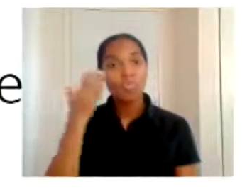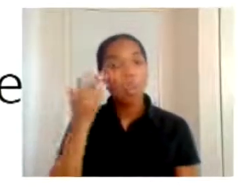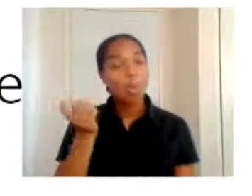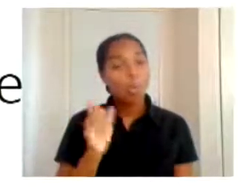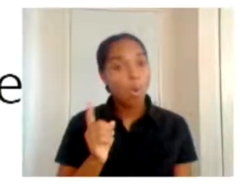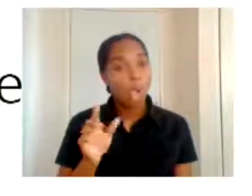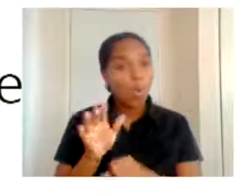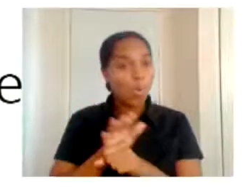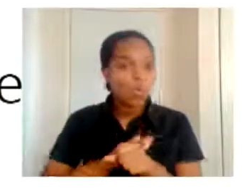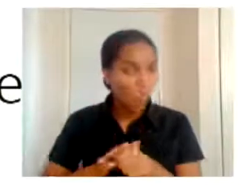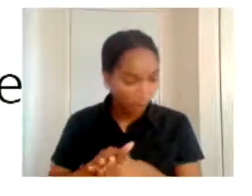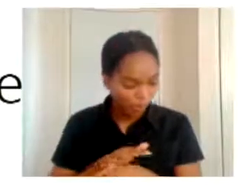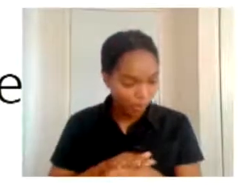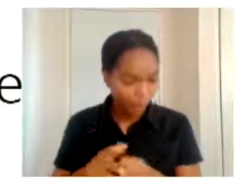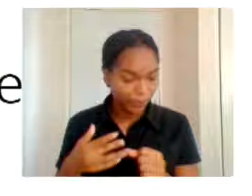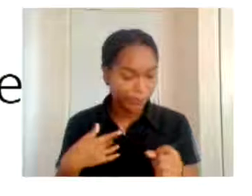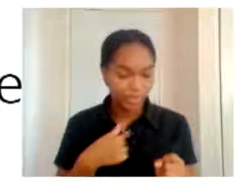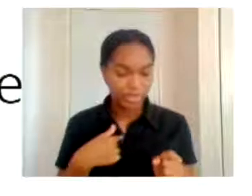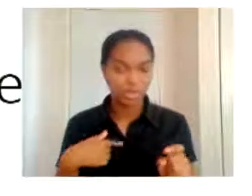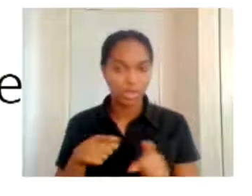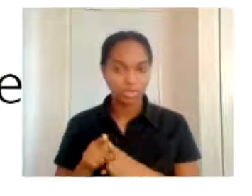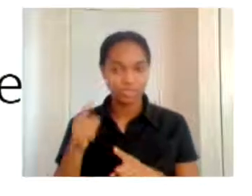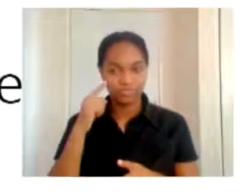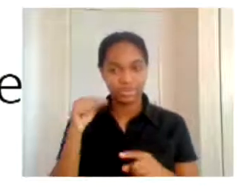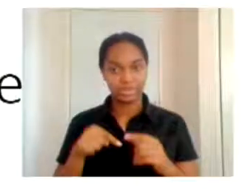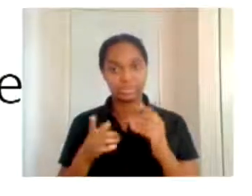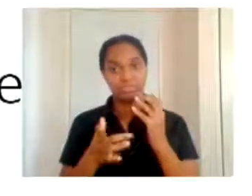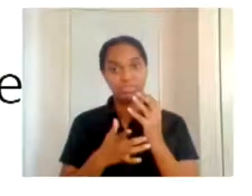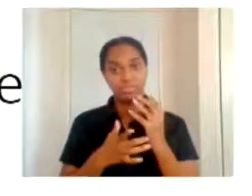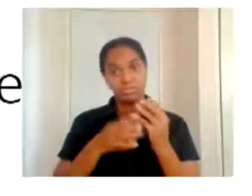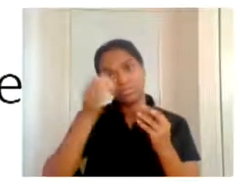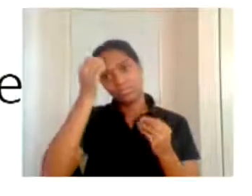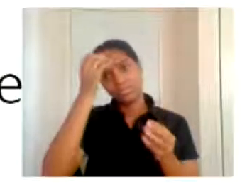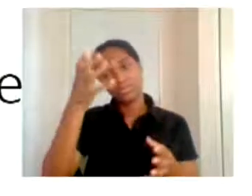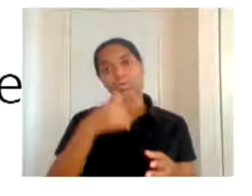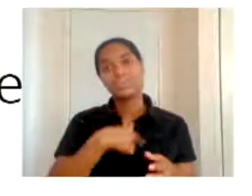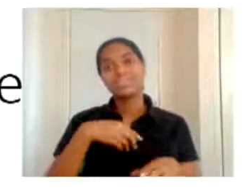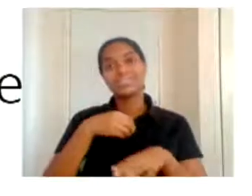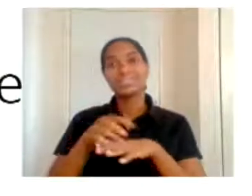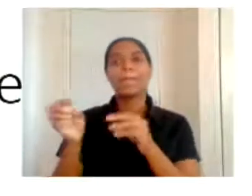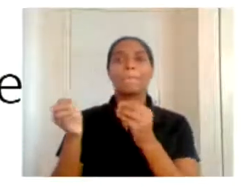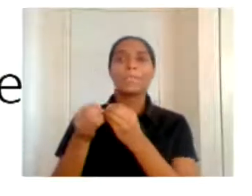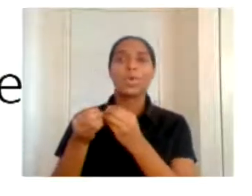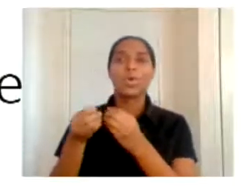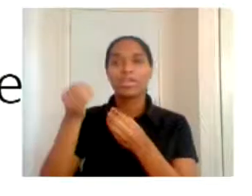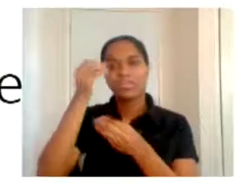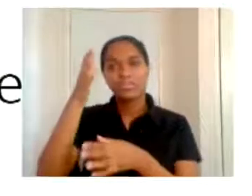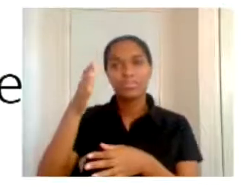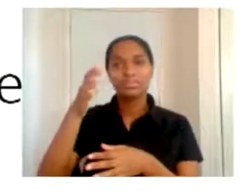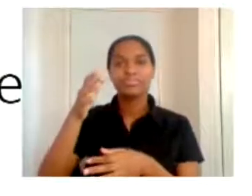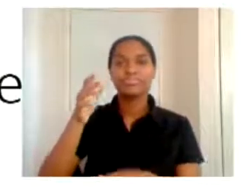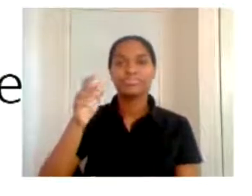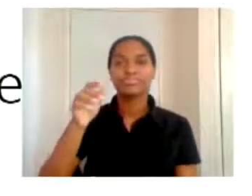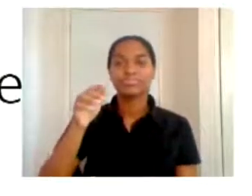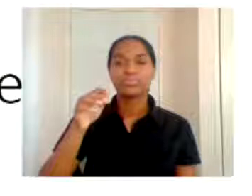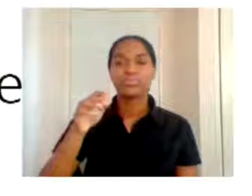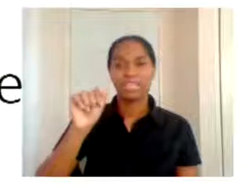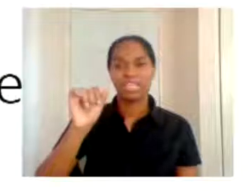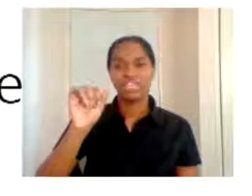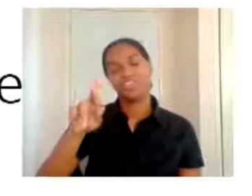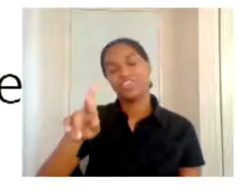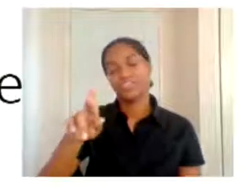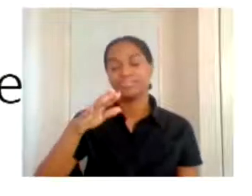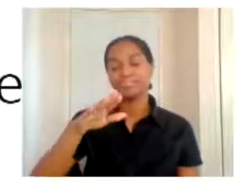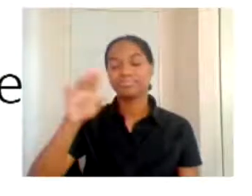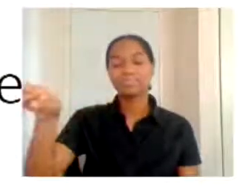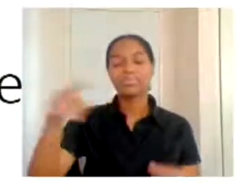location, we also, in the signaling information, send additional information from over the air. And the broadcast